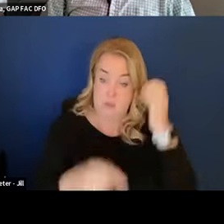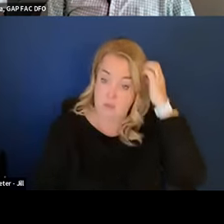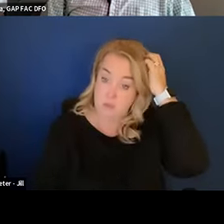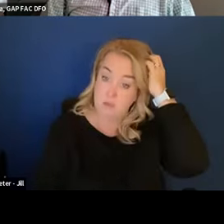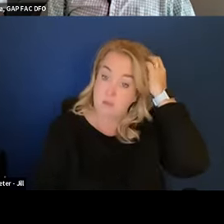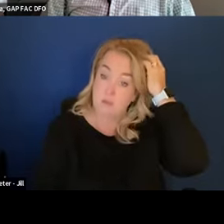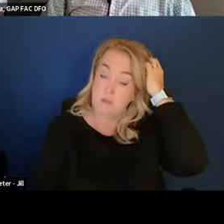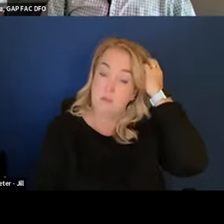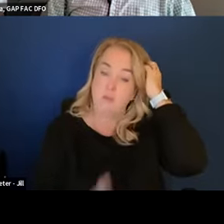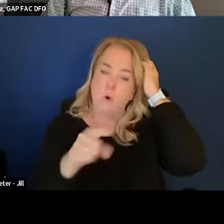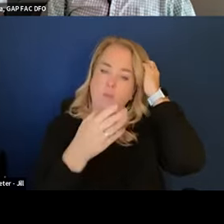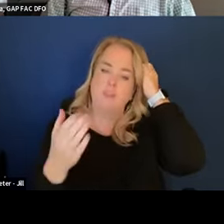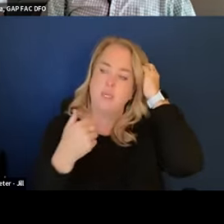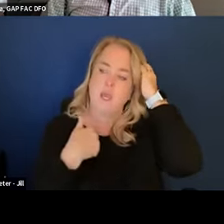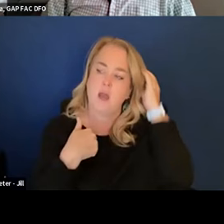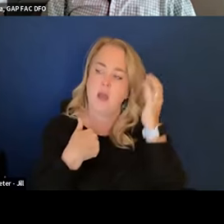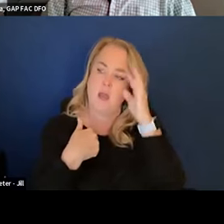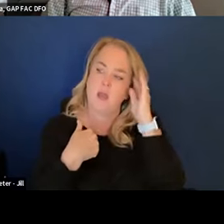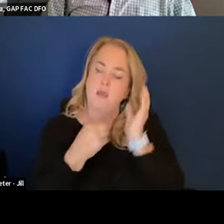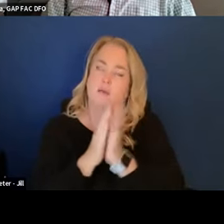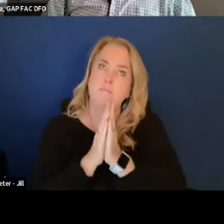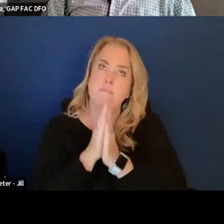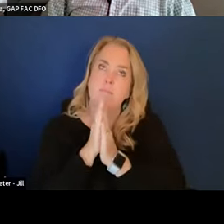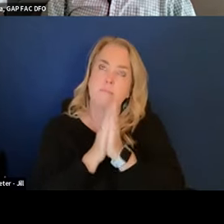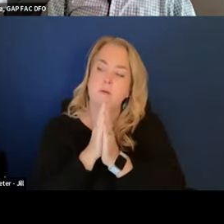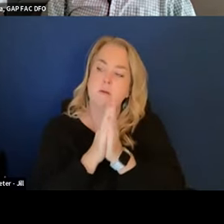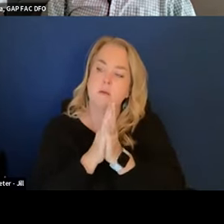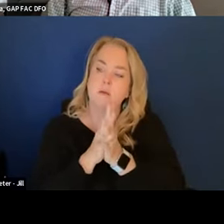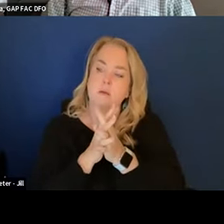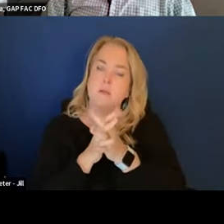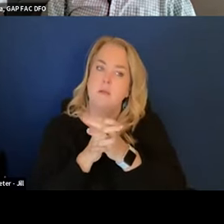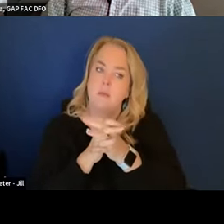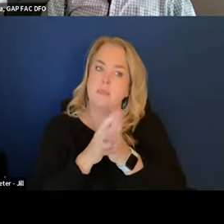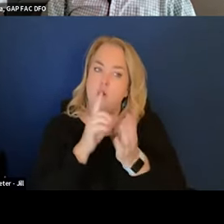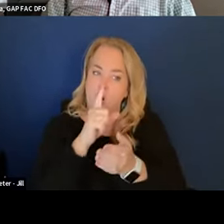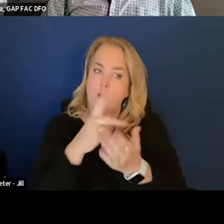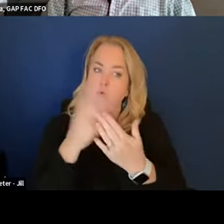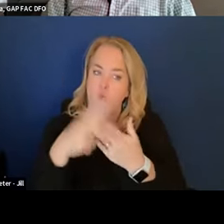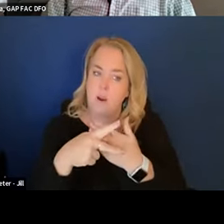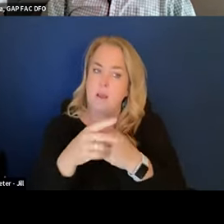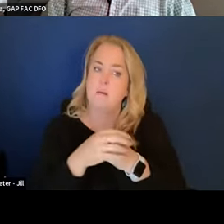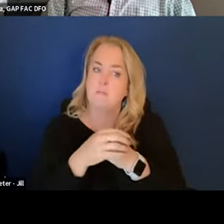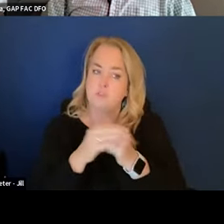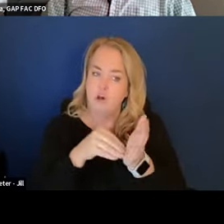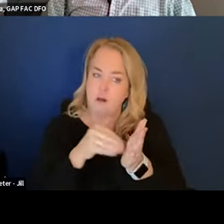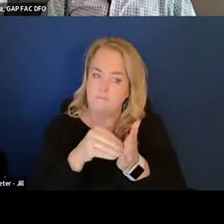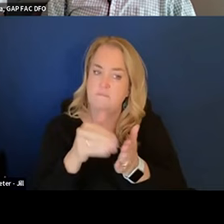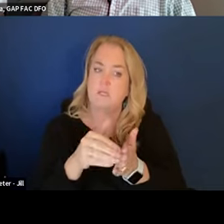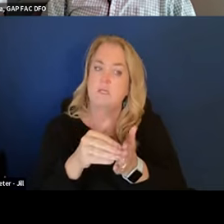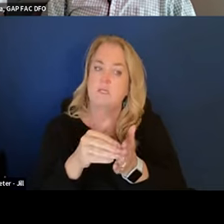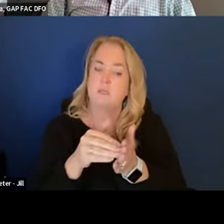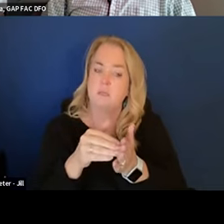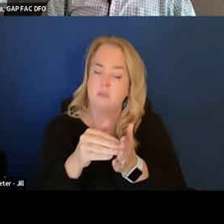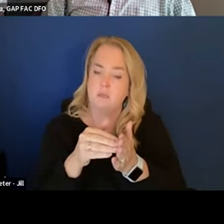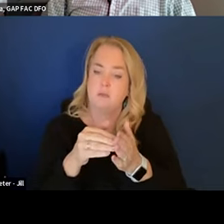Yeah, the only other thing I was thinking is, there are programs out there quite often run by some